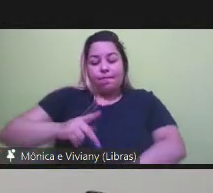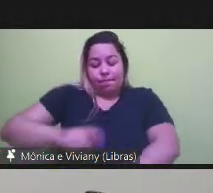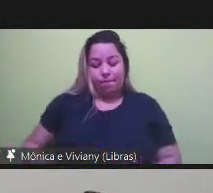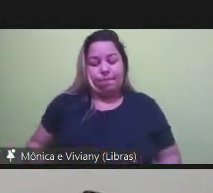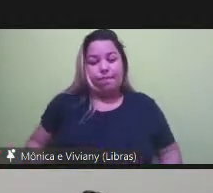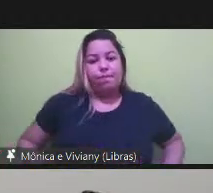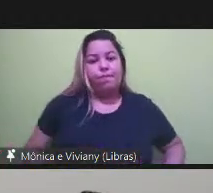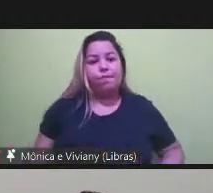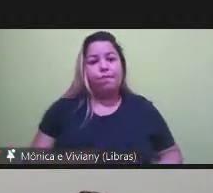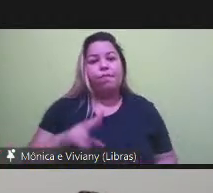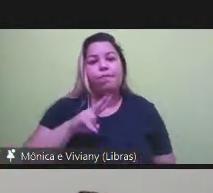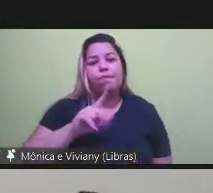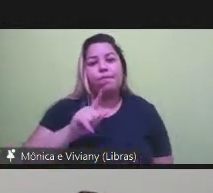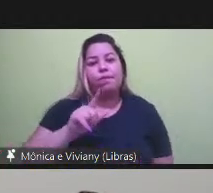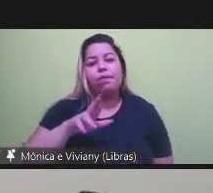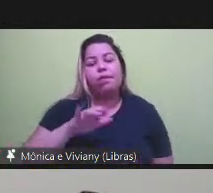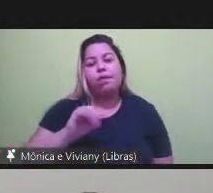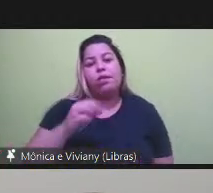take care of them.